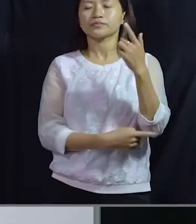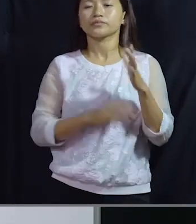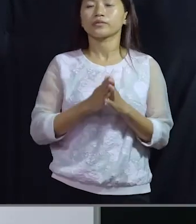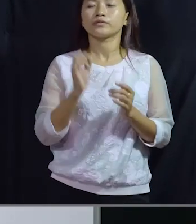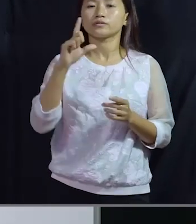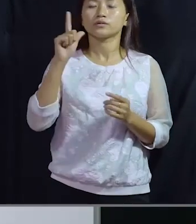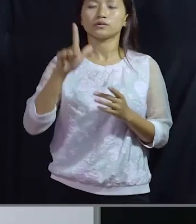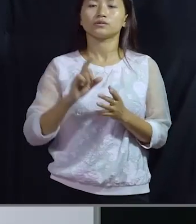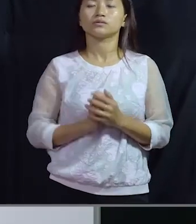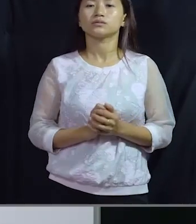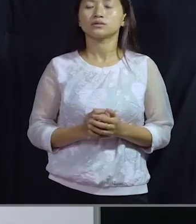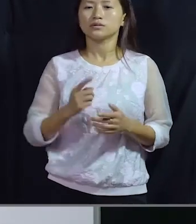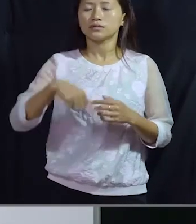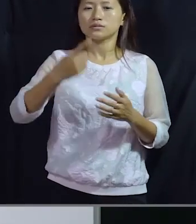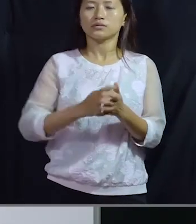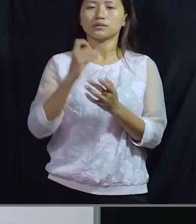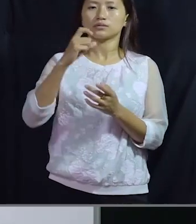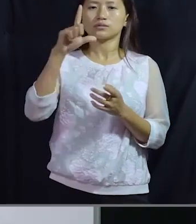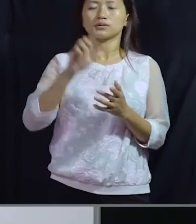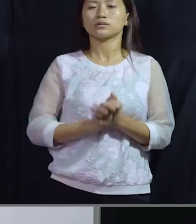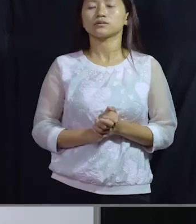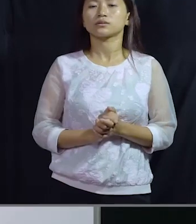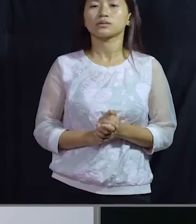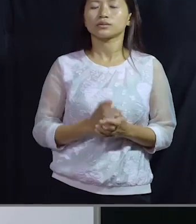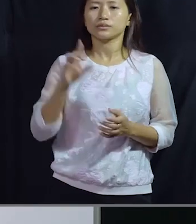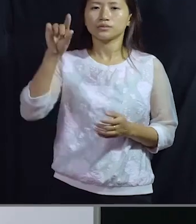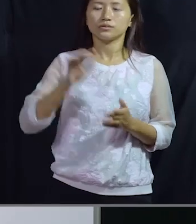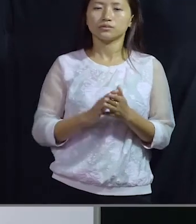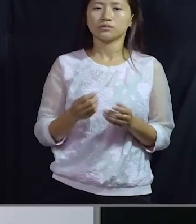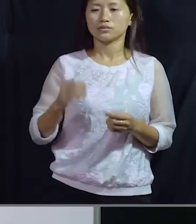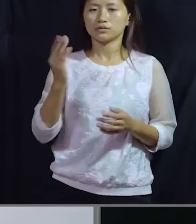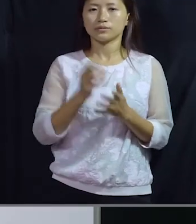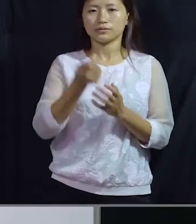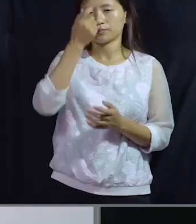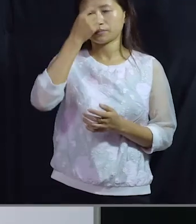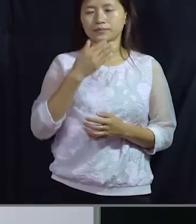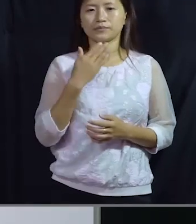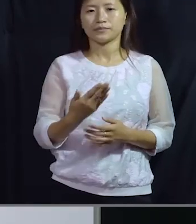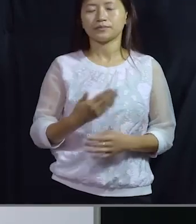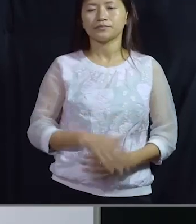session, and in the next session we will be doing some of the problems. Thank you.